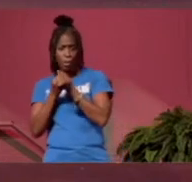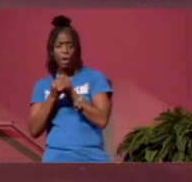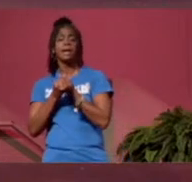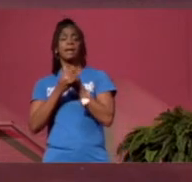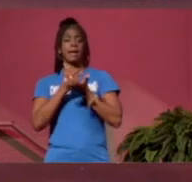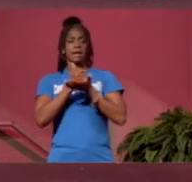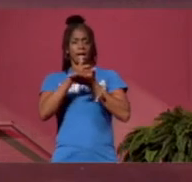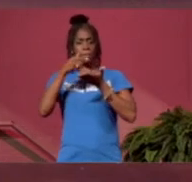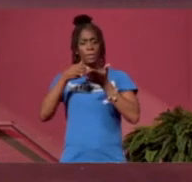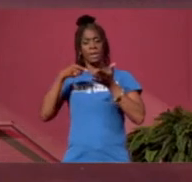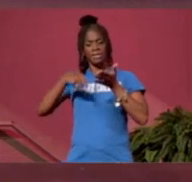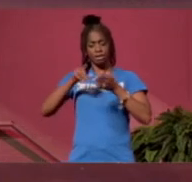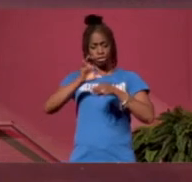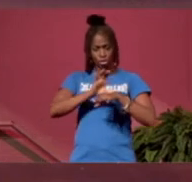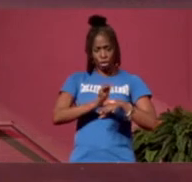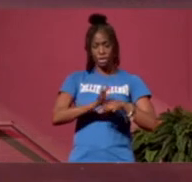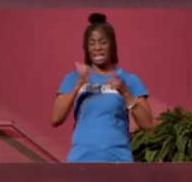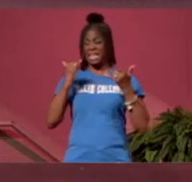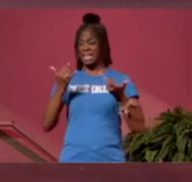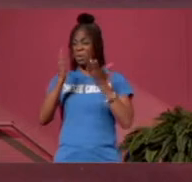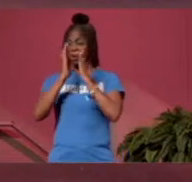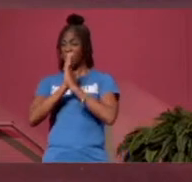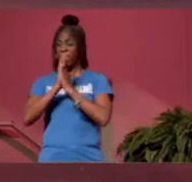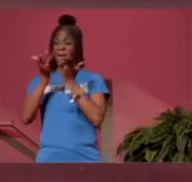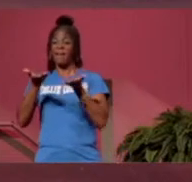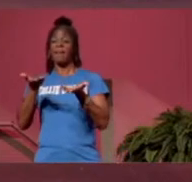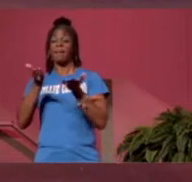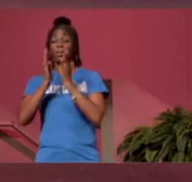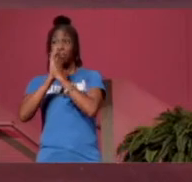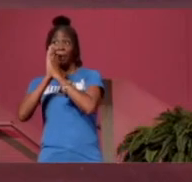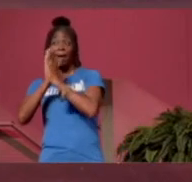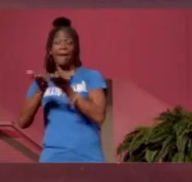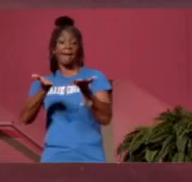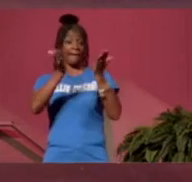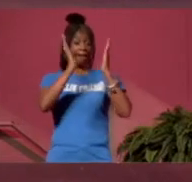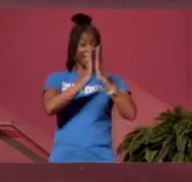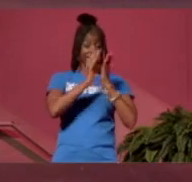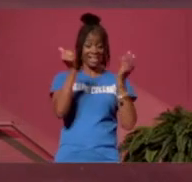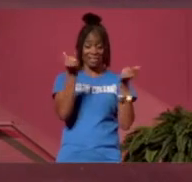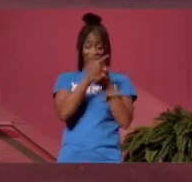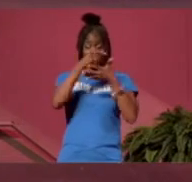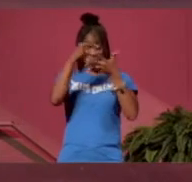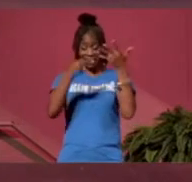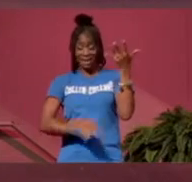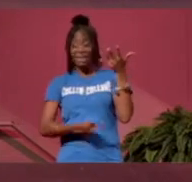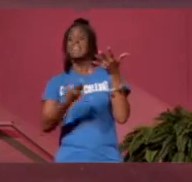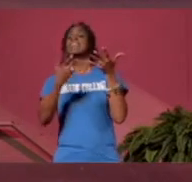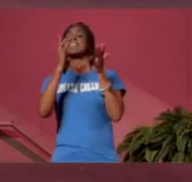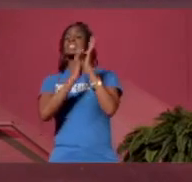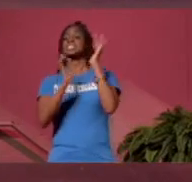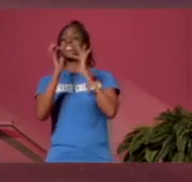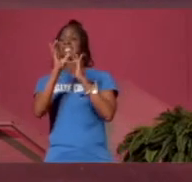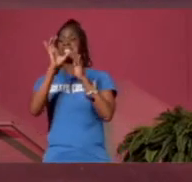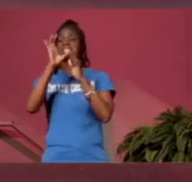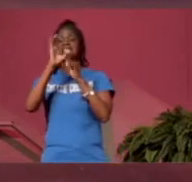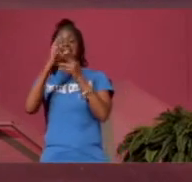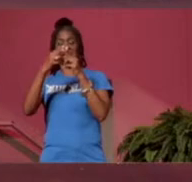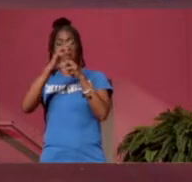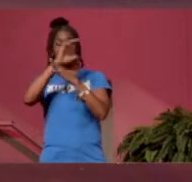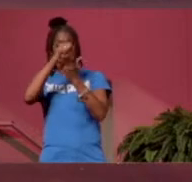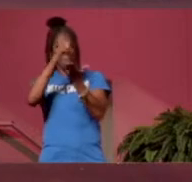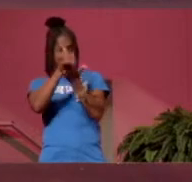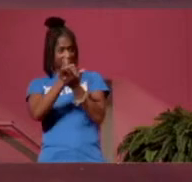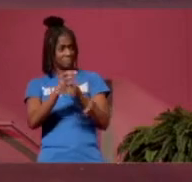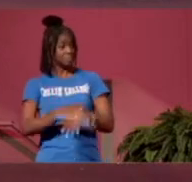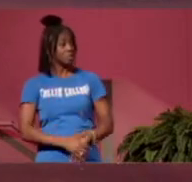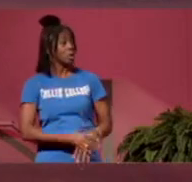of Jesus, we ask and pray it all. Let the church say amen. We're going to ask that you go with our decision counselors, and they're going to minister